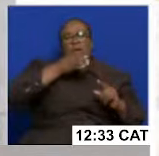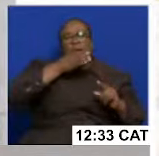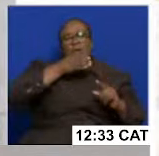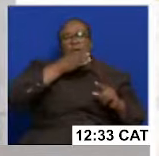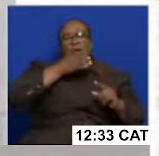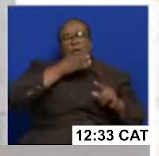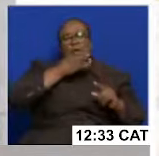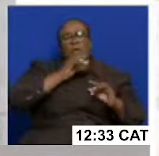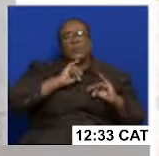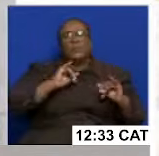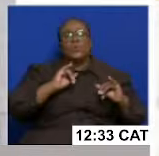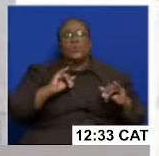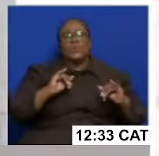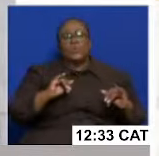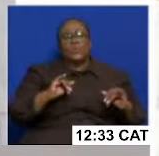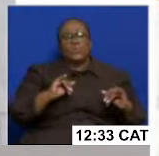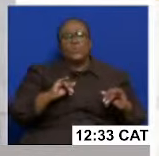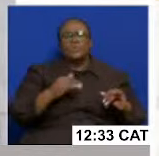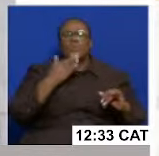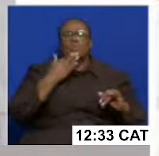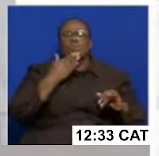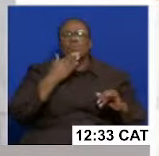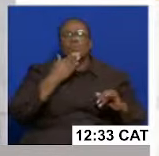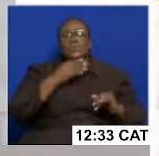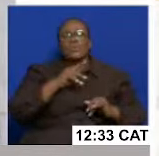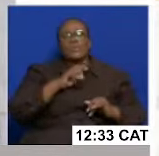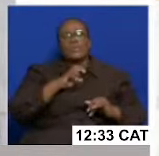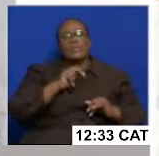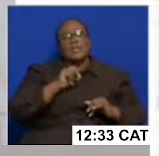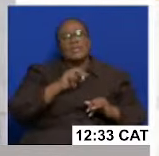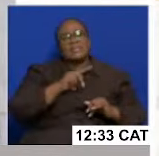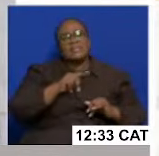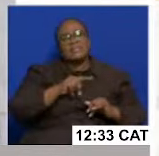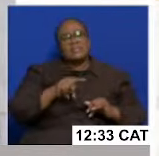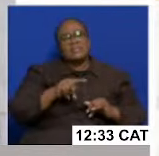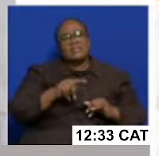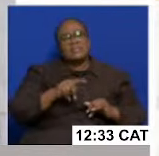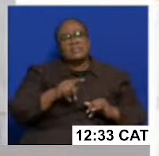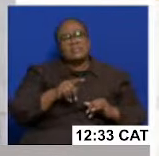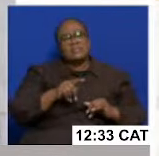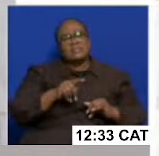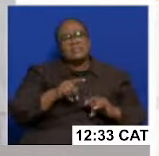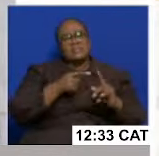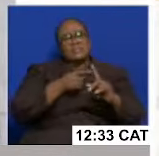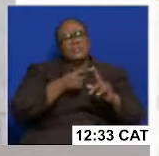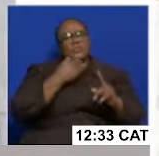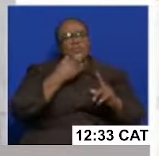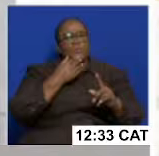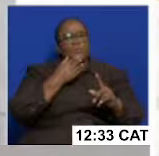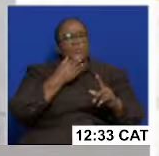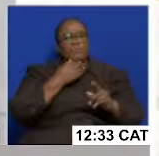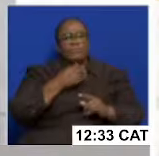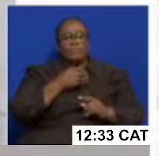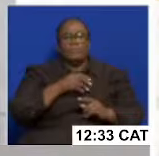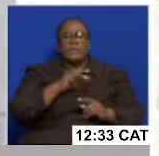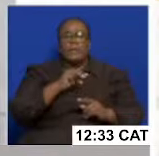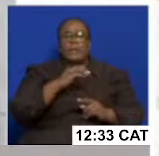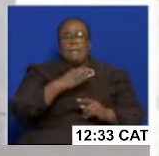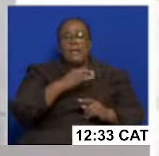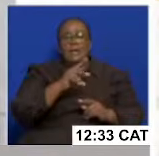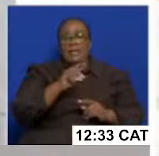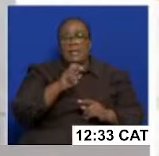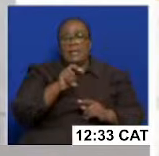letters. Who's Ken's a reference to? Please, sorry? It's McKenzie. It's Officer Mackenzie. It's Officer